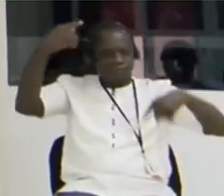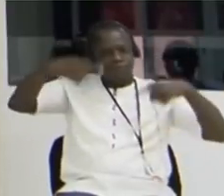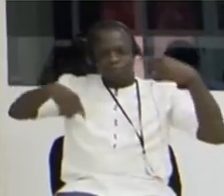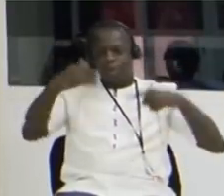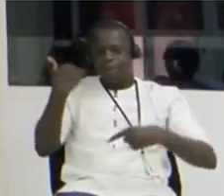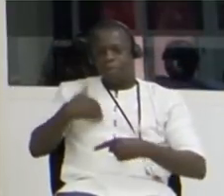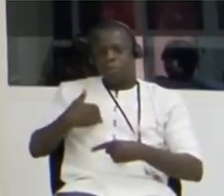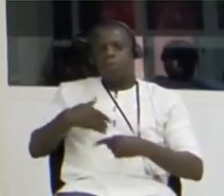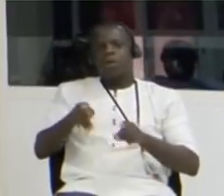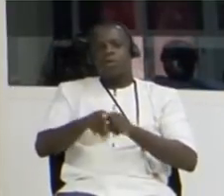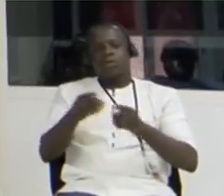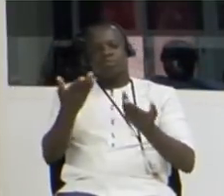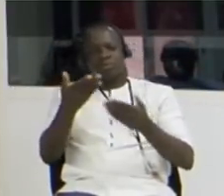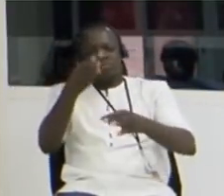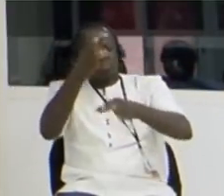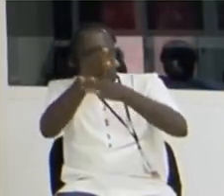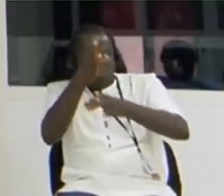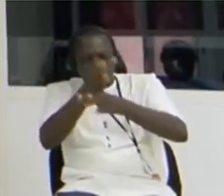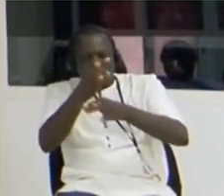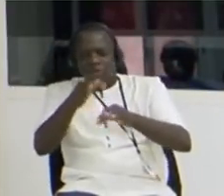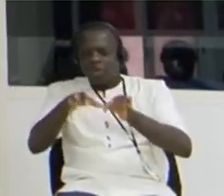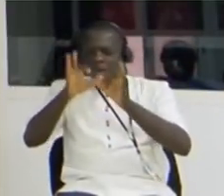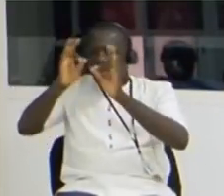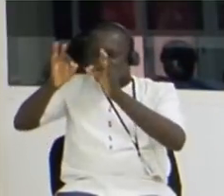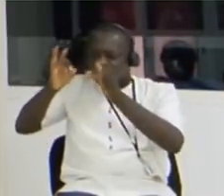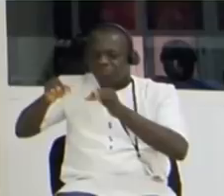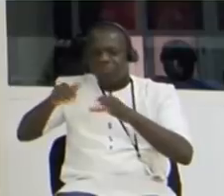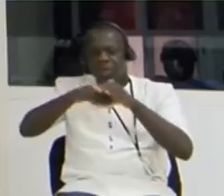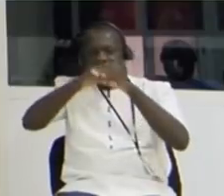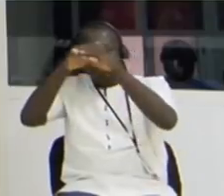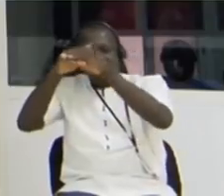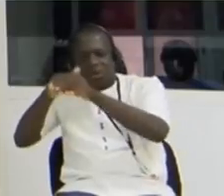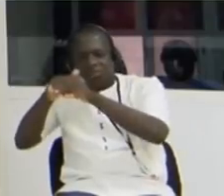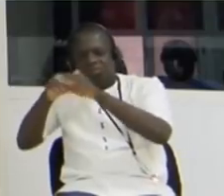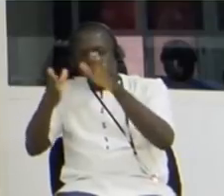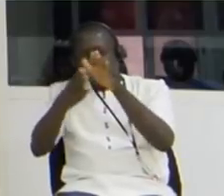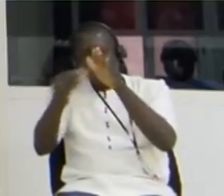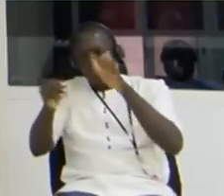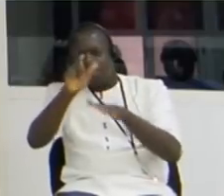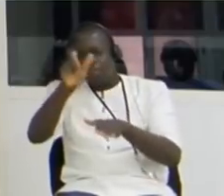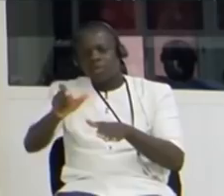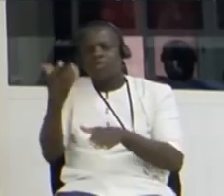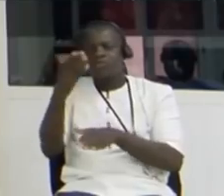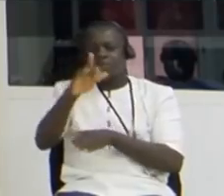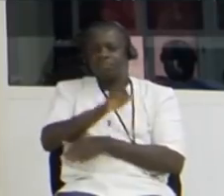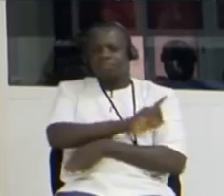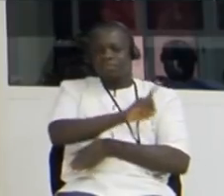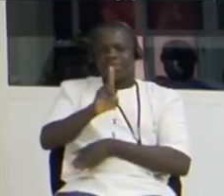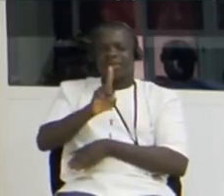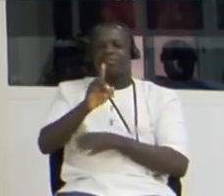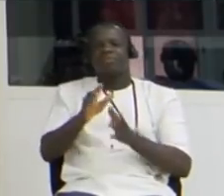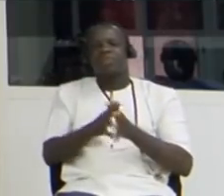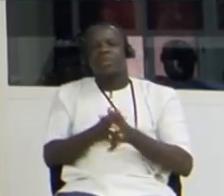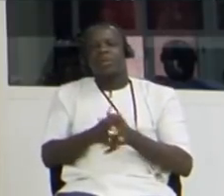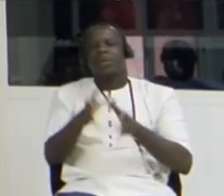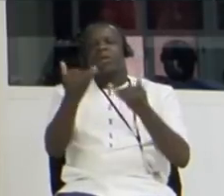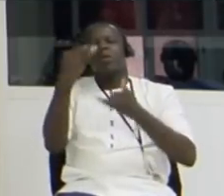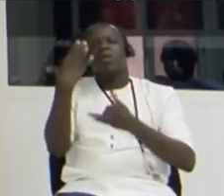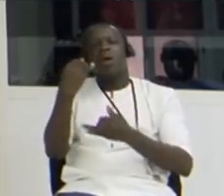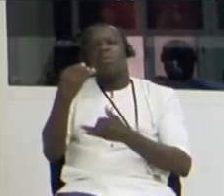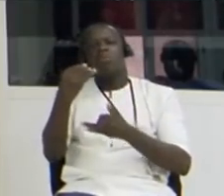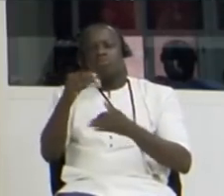be as mentors to them, as friends, and also as role models. And how did this happen? How was it